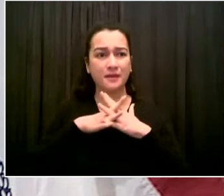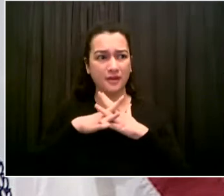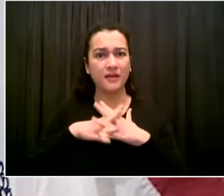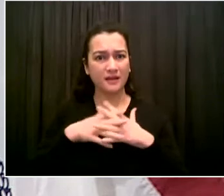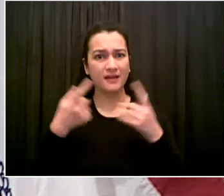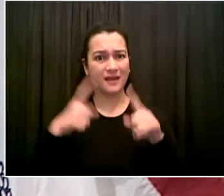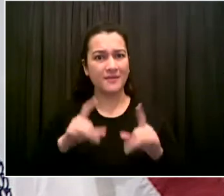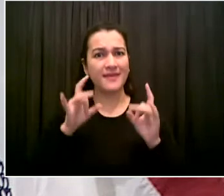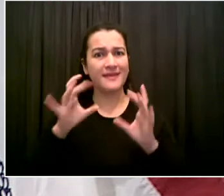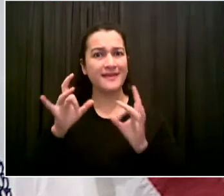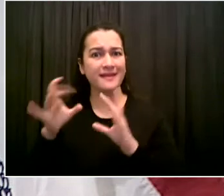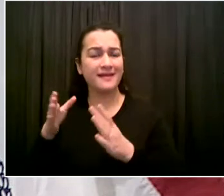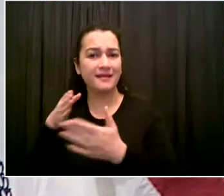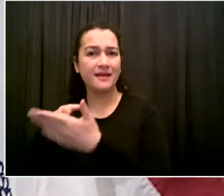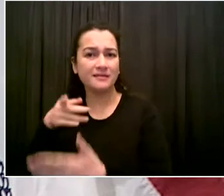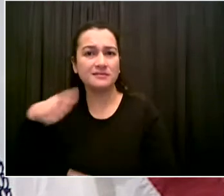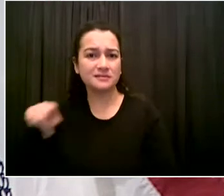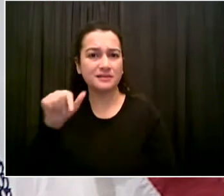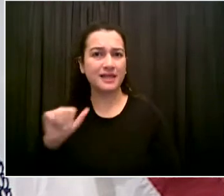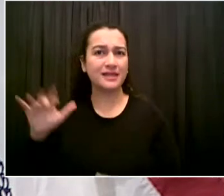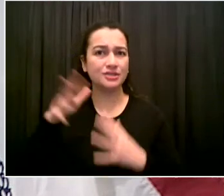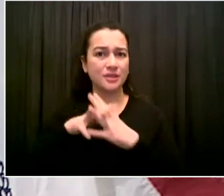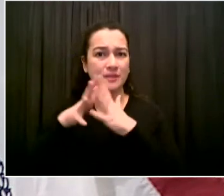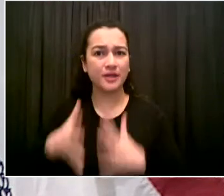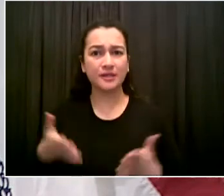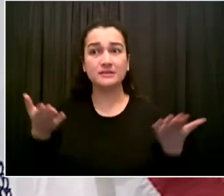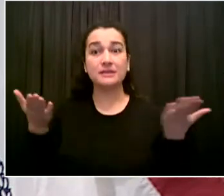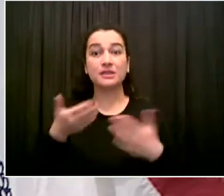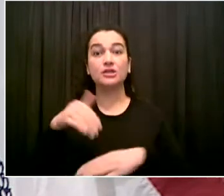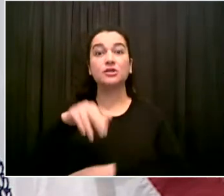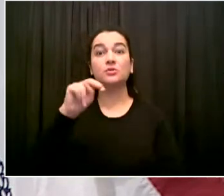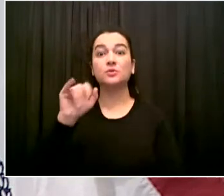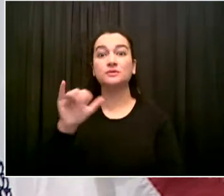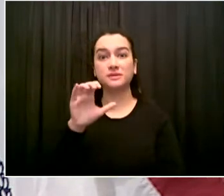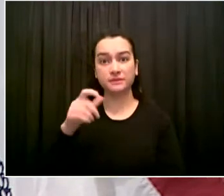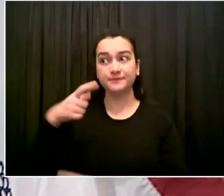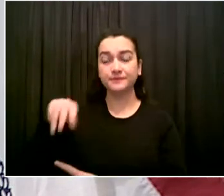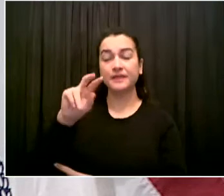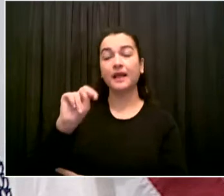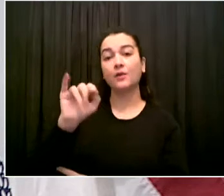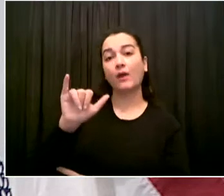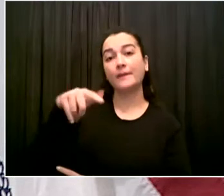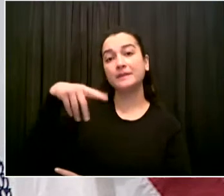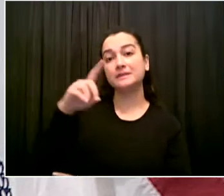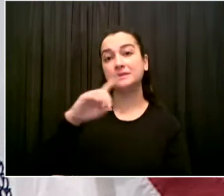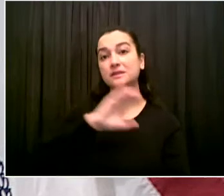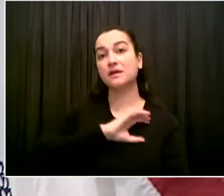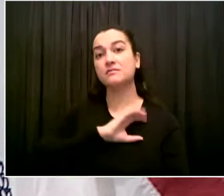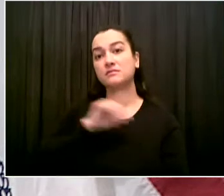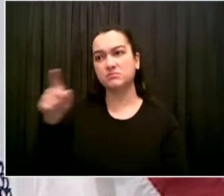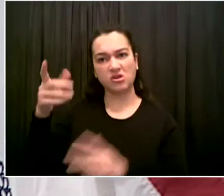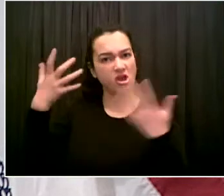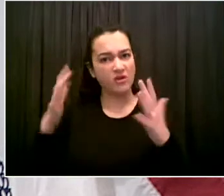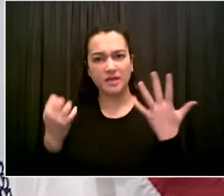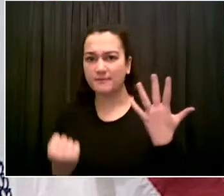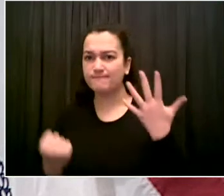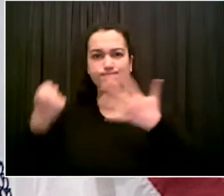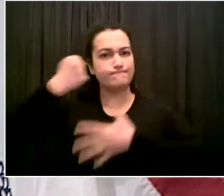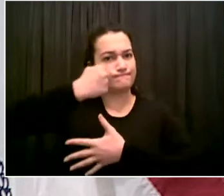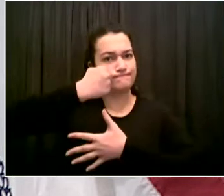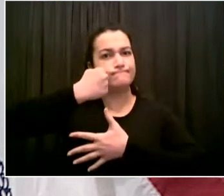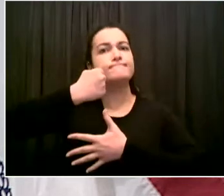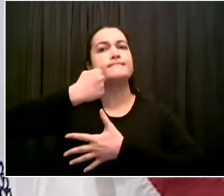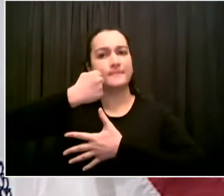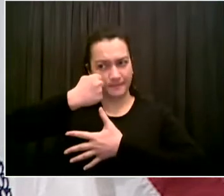counterterrorism forces in communities around the city, including some of the most prominent Asian communities